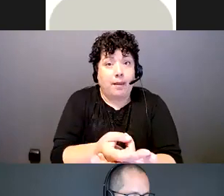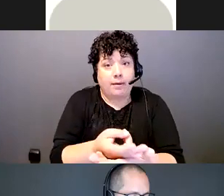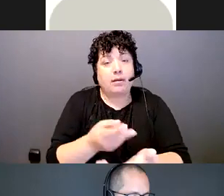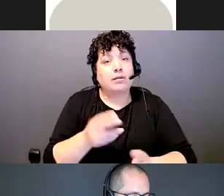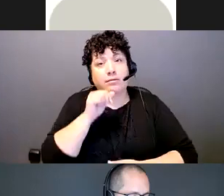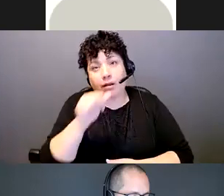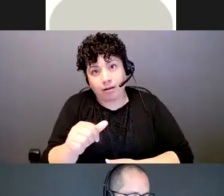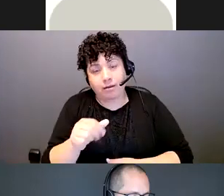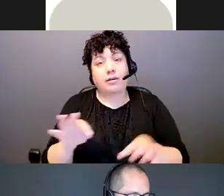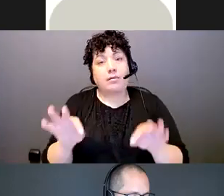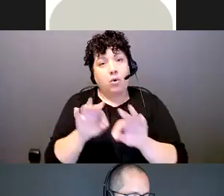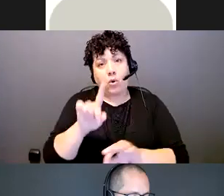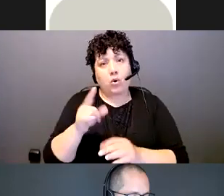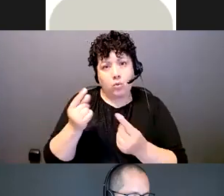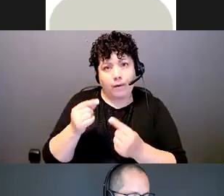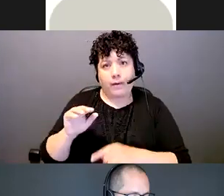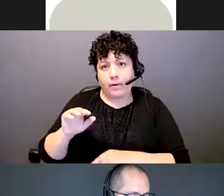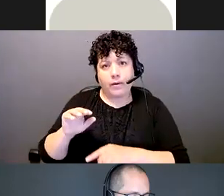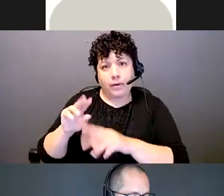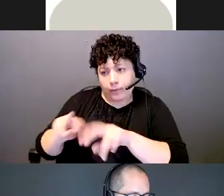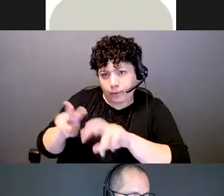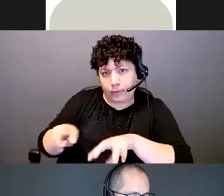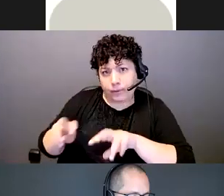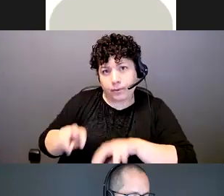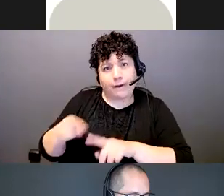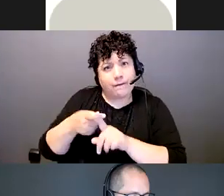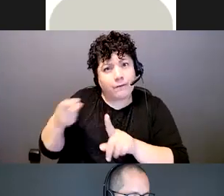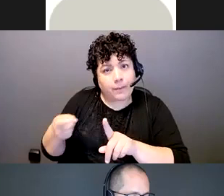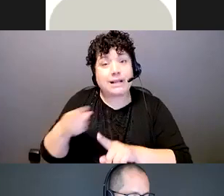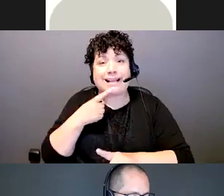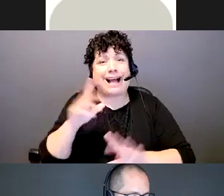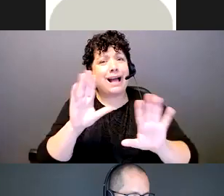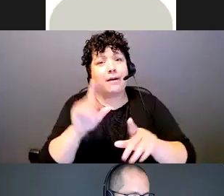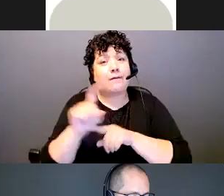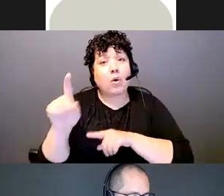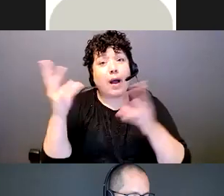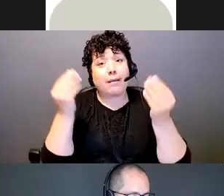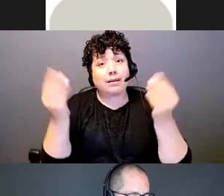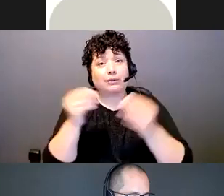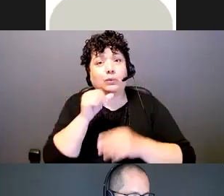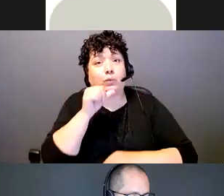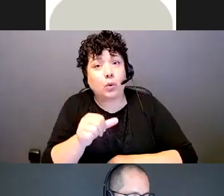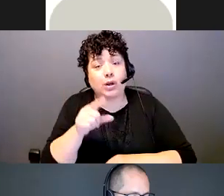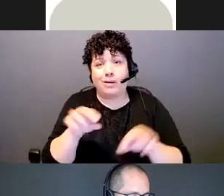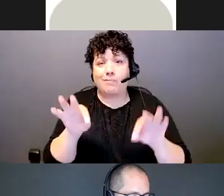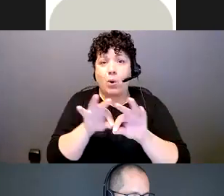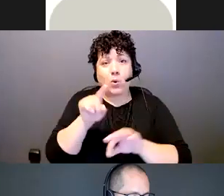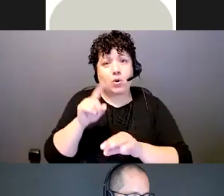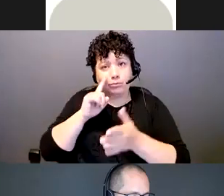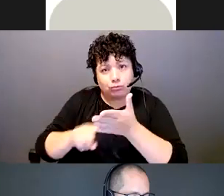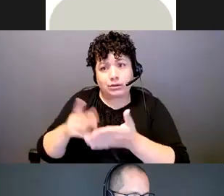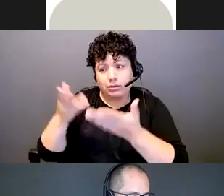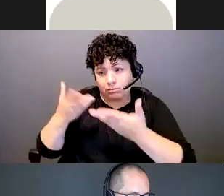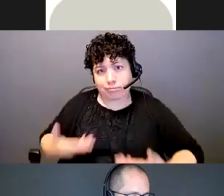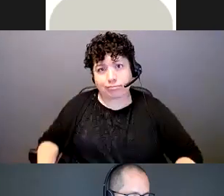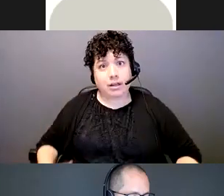not asking and they're saying, please don't call the ambulance. It's good to have them checked out to make sure they didn't break anything. And sometimes